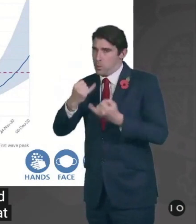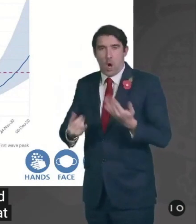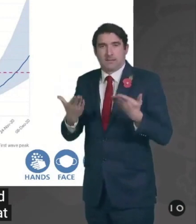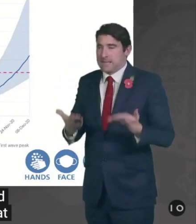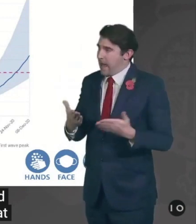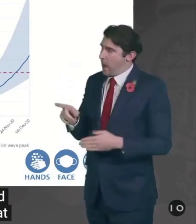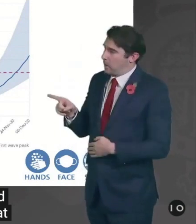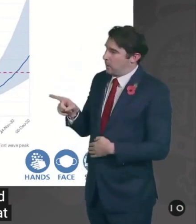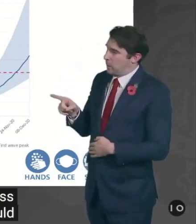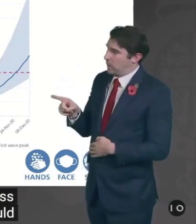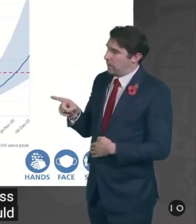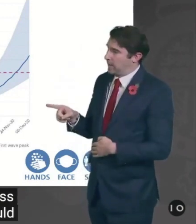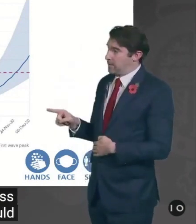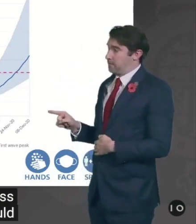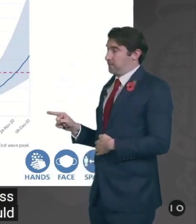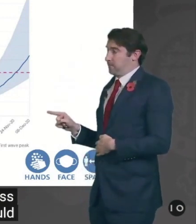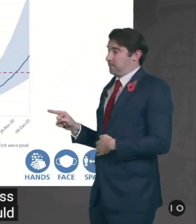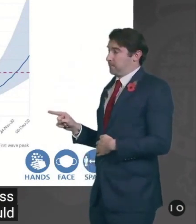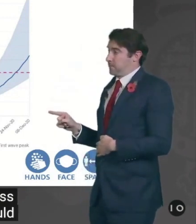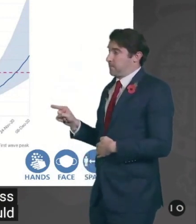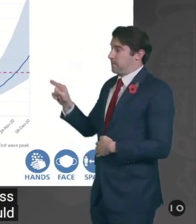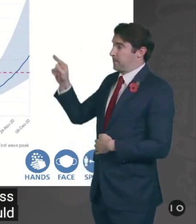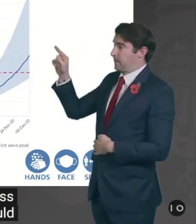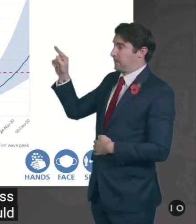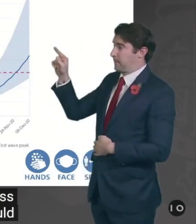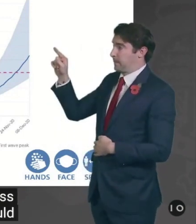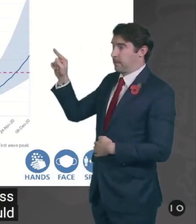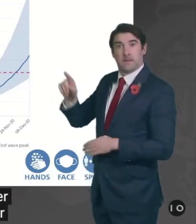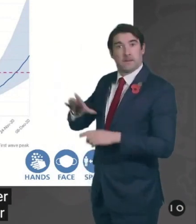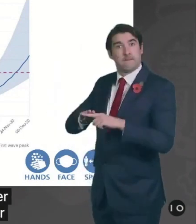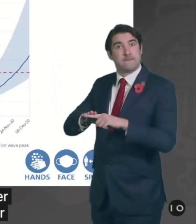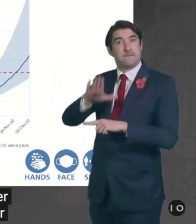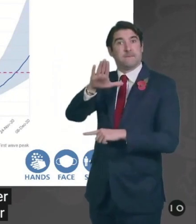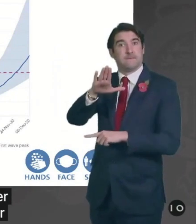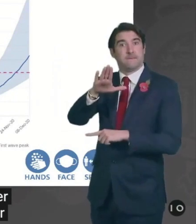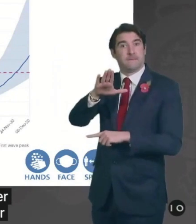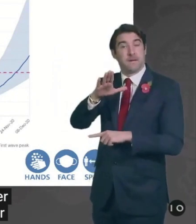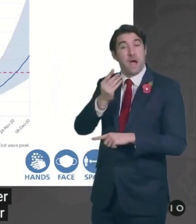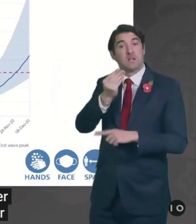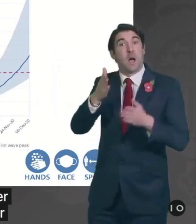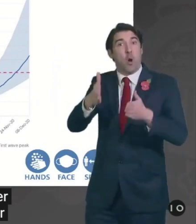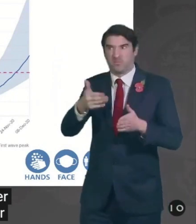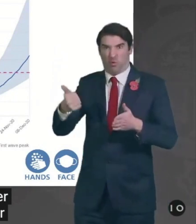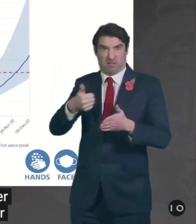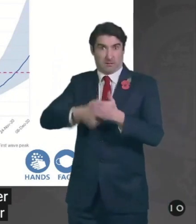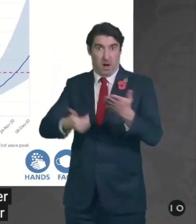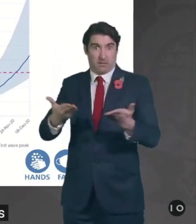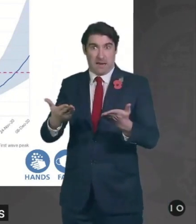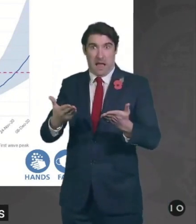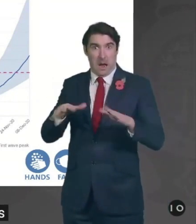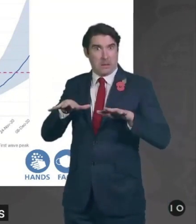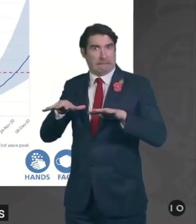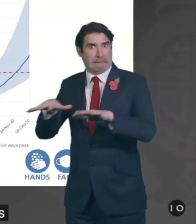as a whole we would see this. Some hospitals earlier than others, some a bit later, but this is the projection in terms of